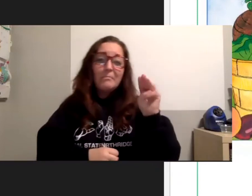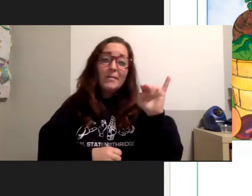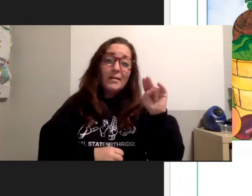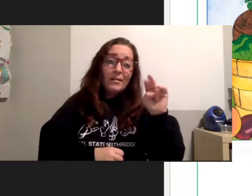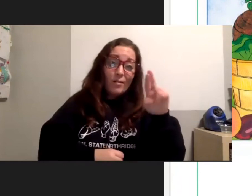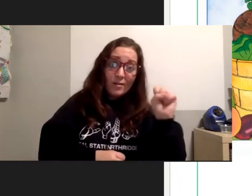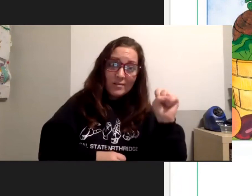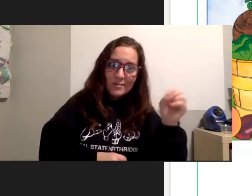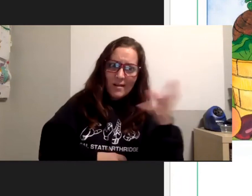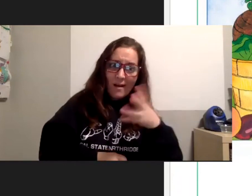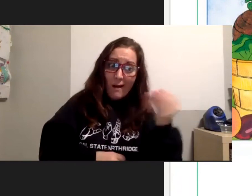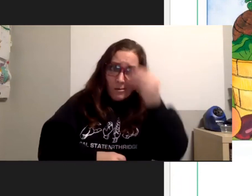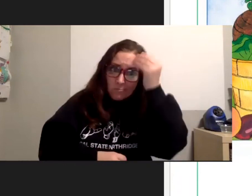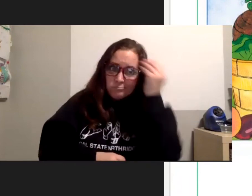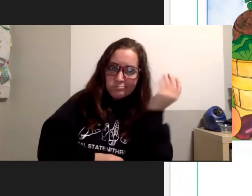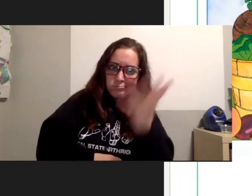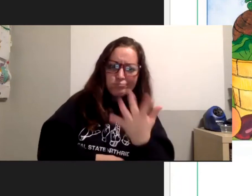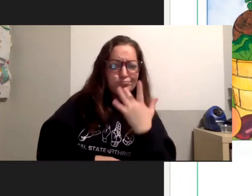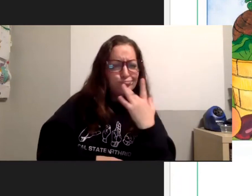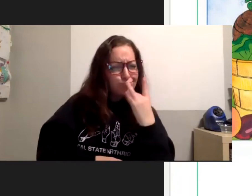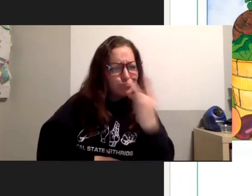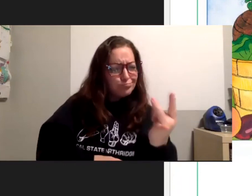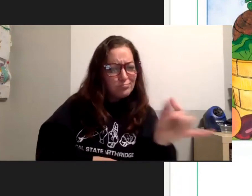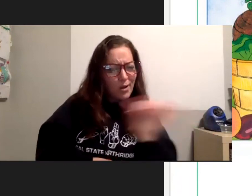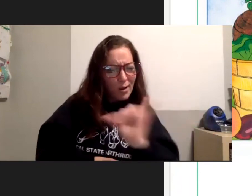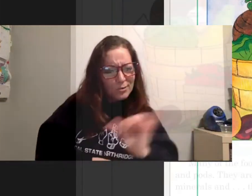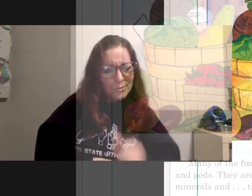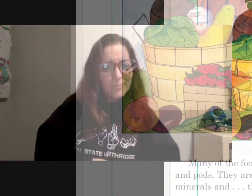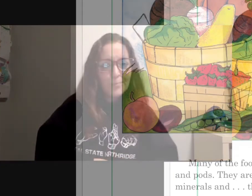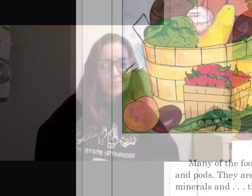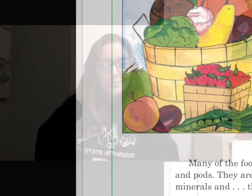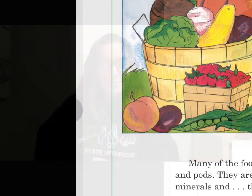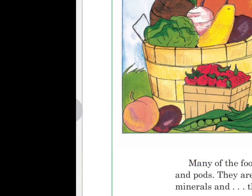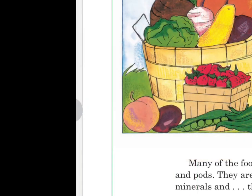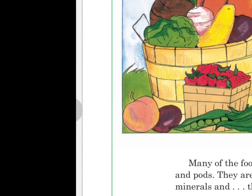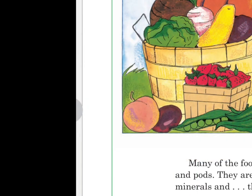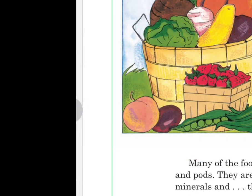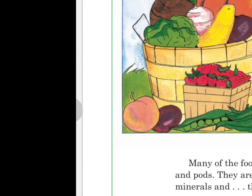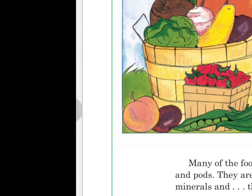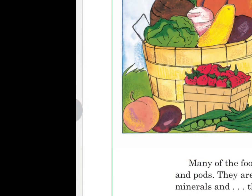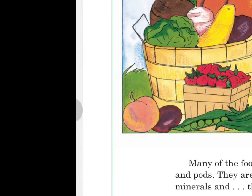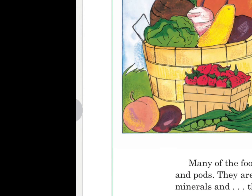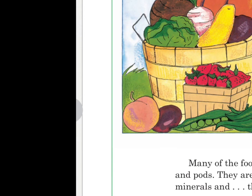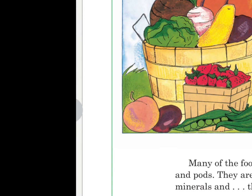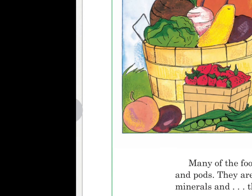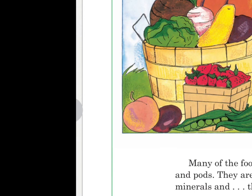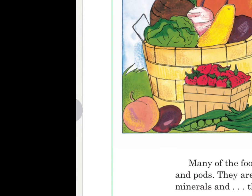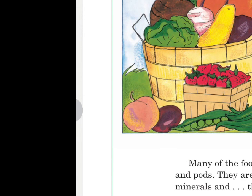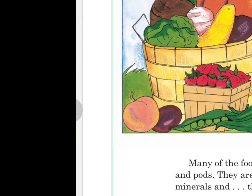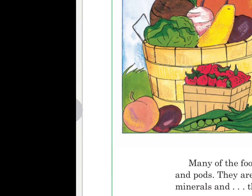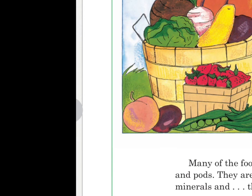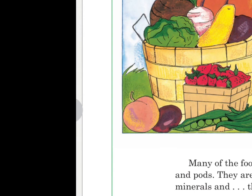vitamins, and minerals. And they're tasty too.